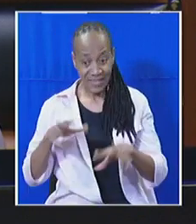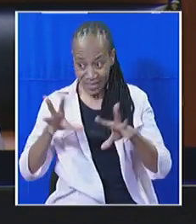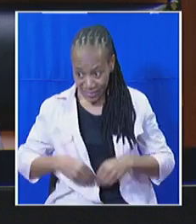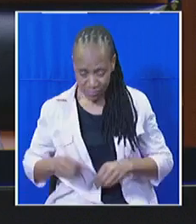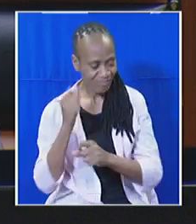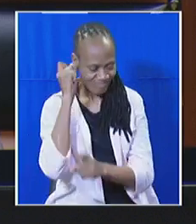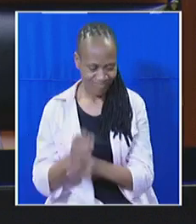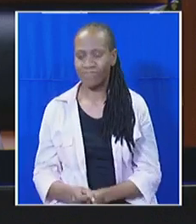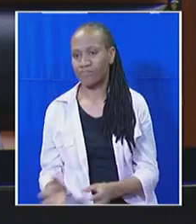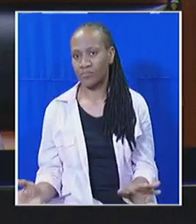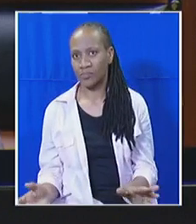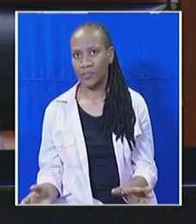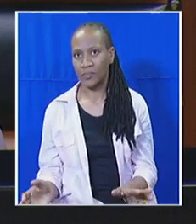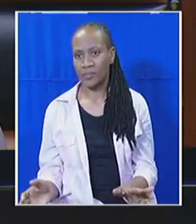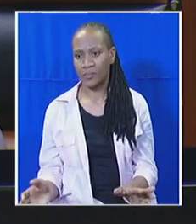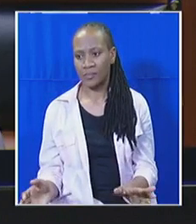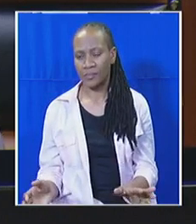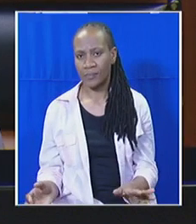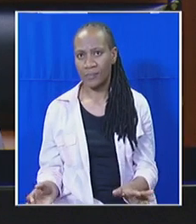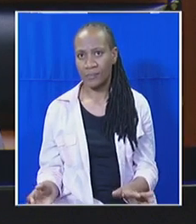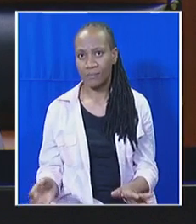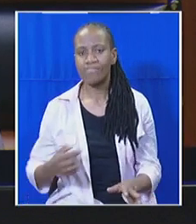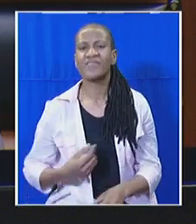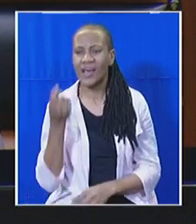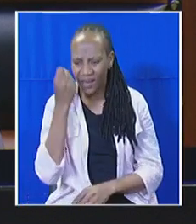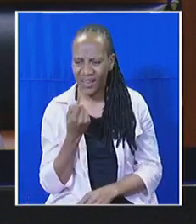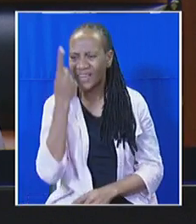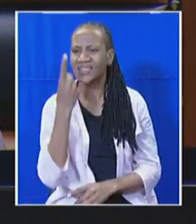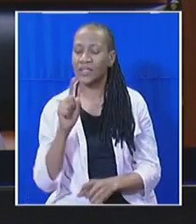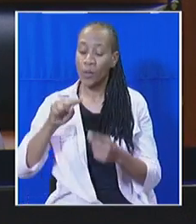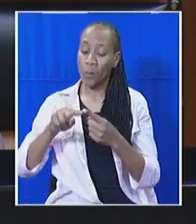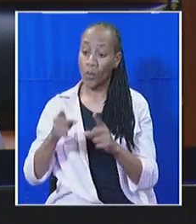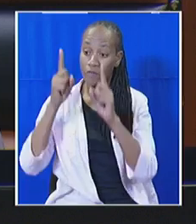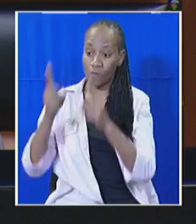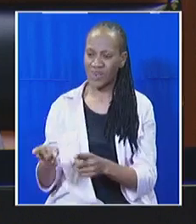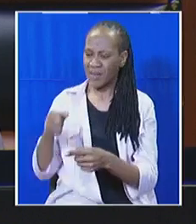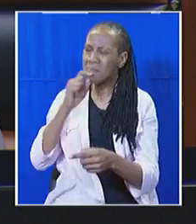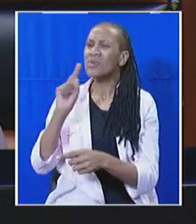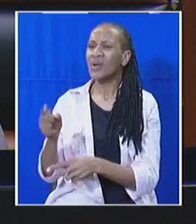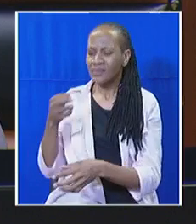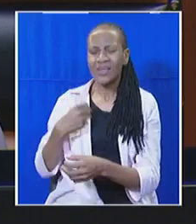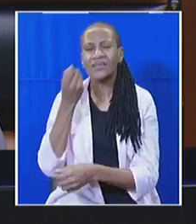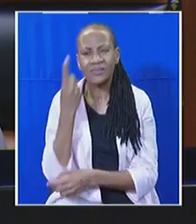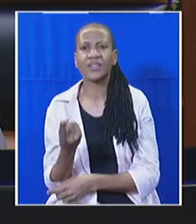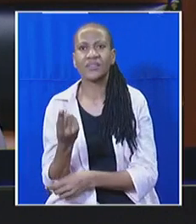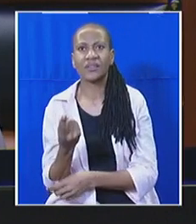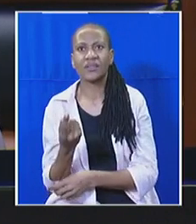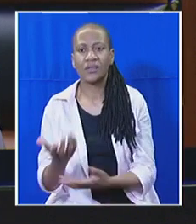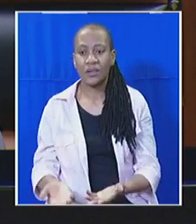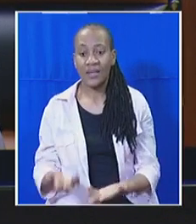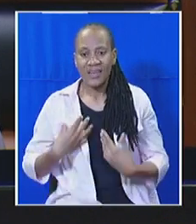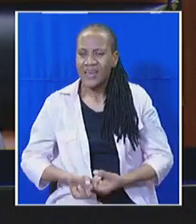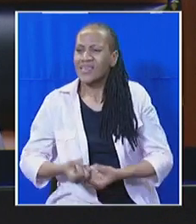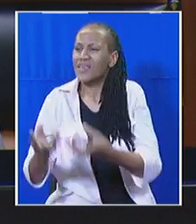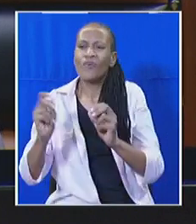allow, because I understand what the point of order is. And I gave you the liberty to